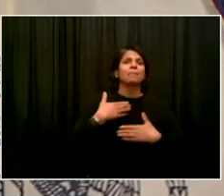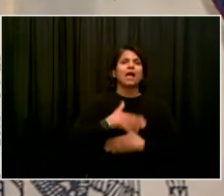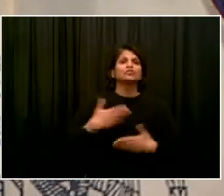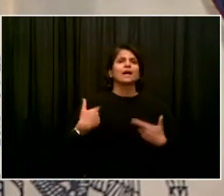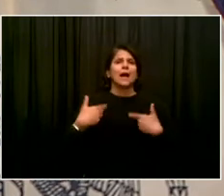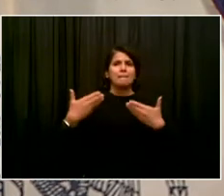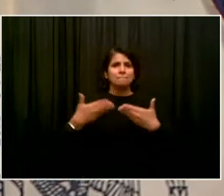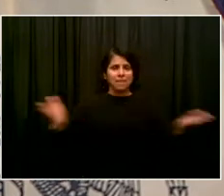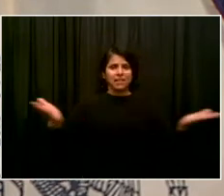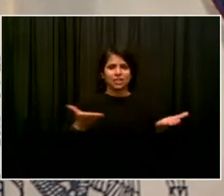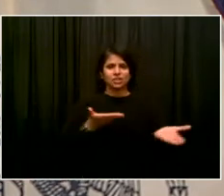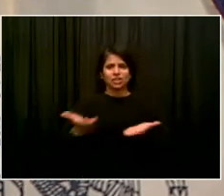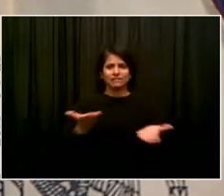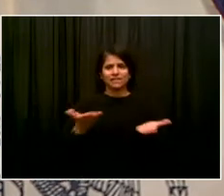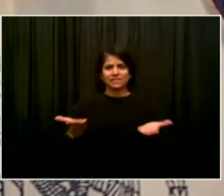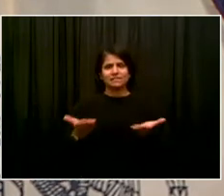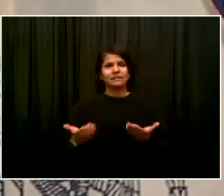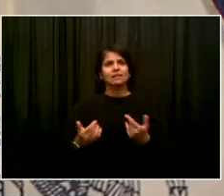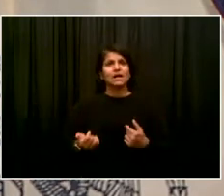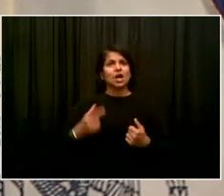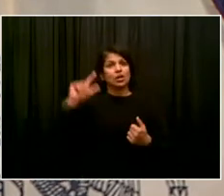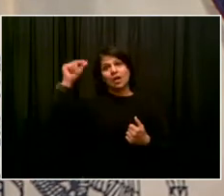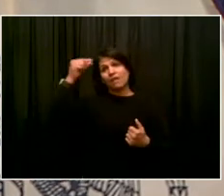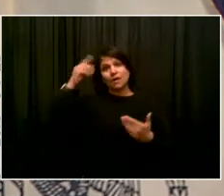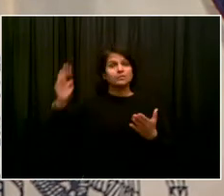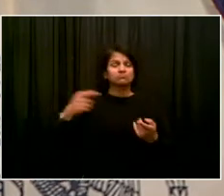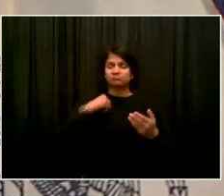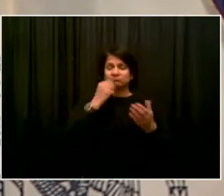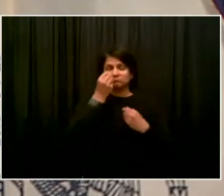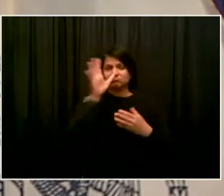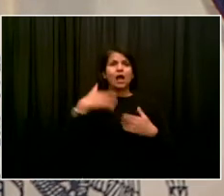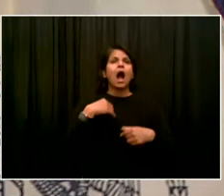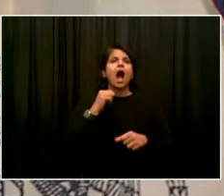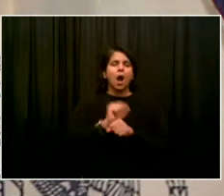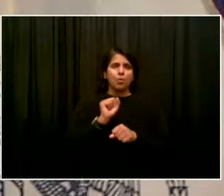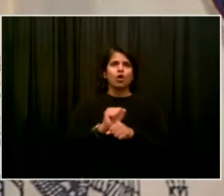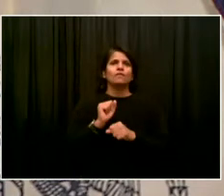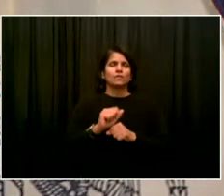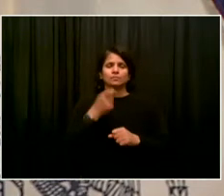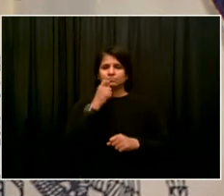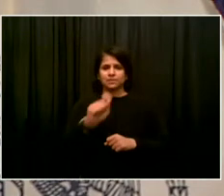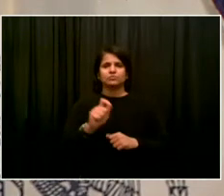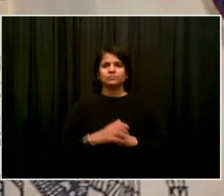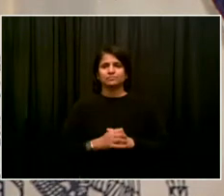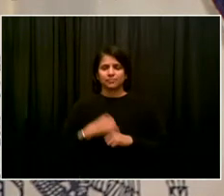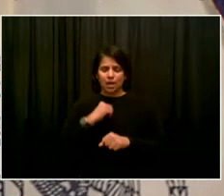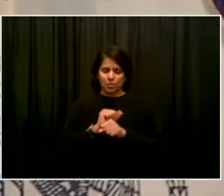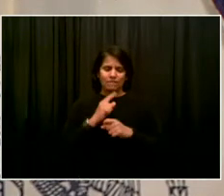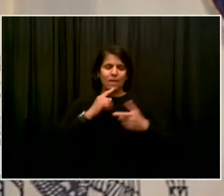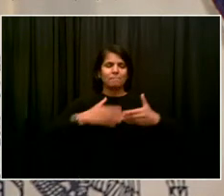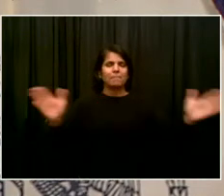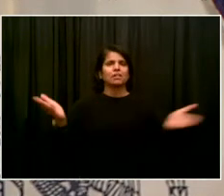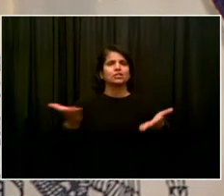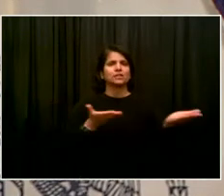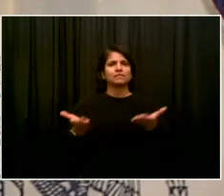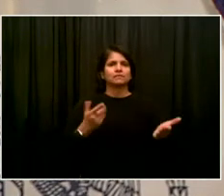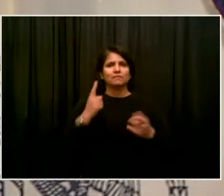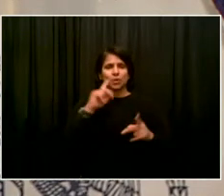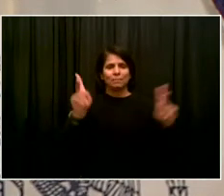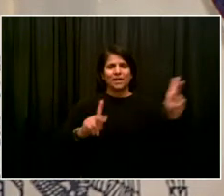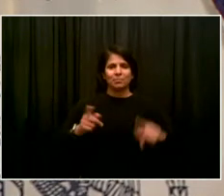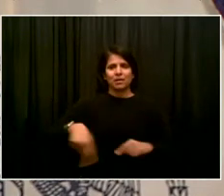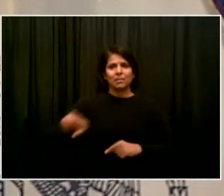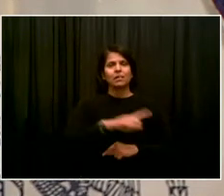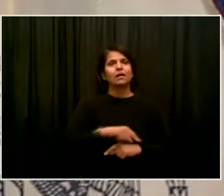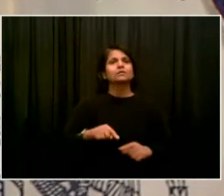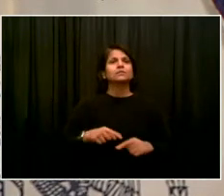doing. We have time for two more for today. Next, we have Paul from the Staten Island Advance. Hey, good